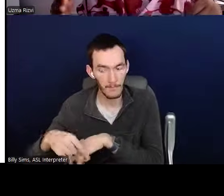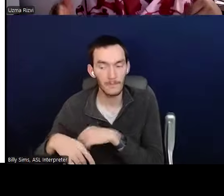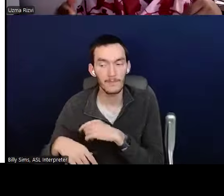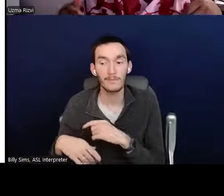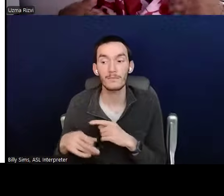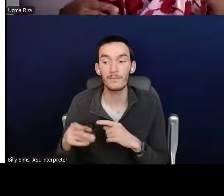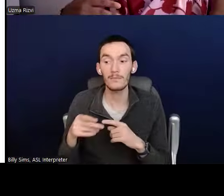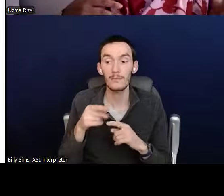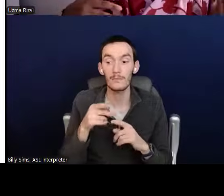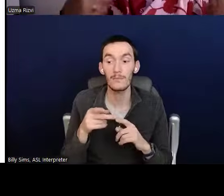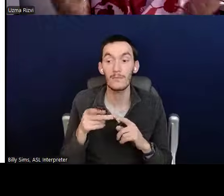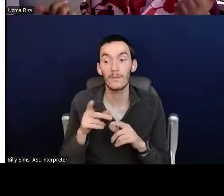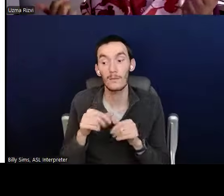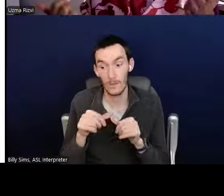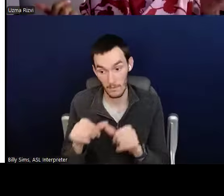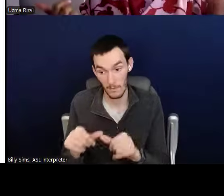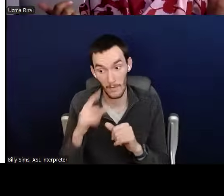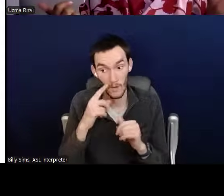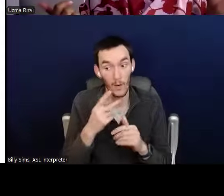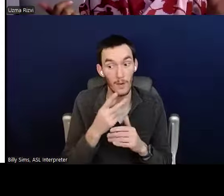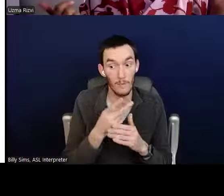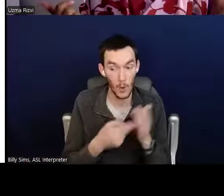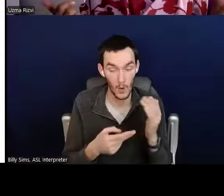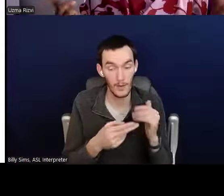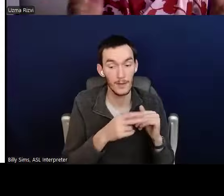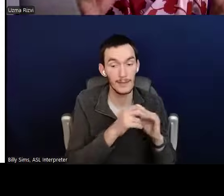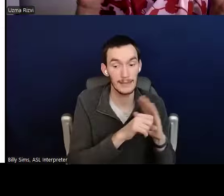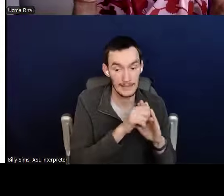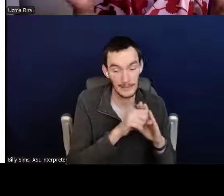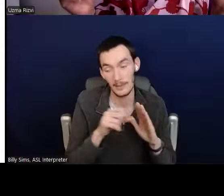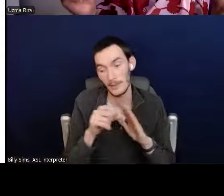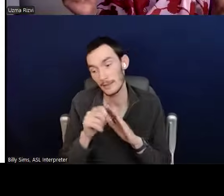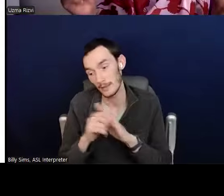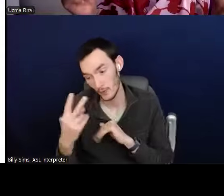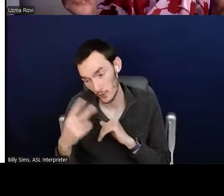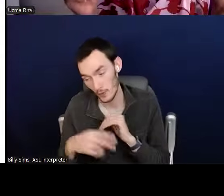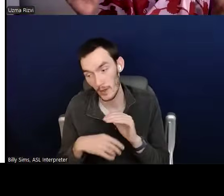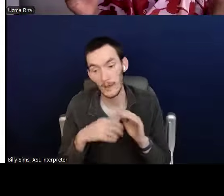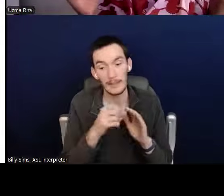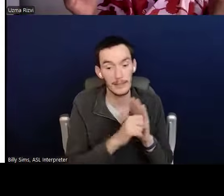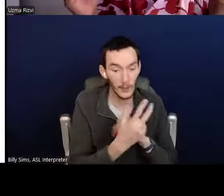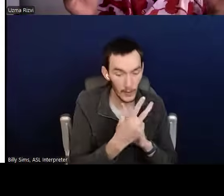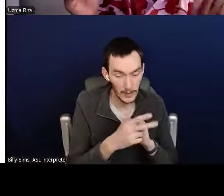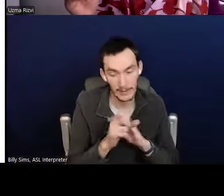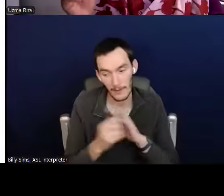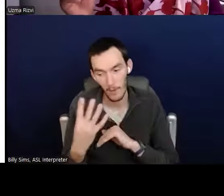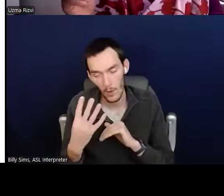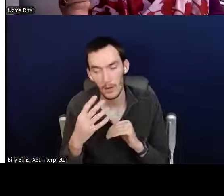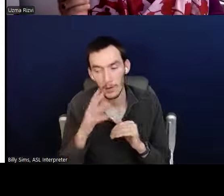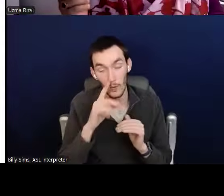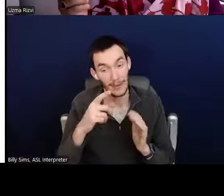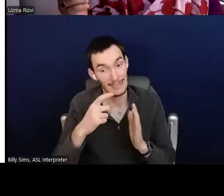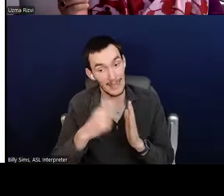both seasons, 3 and 4, which is between 1929 and 30 and 1930 and 31. So we're looking at excavations